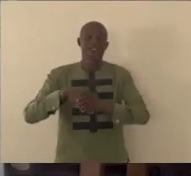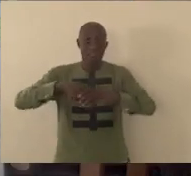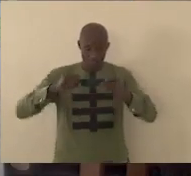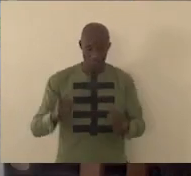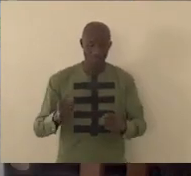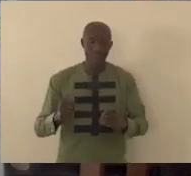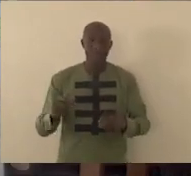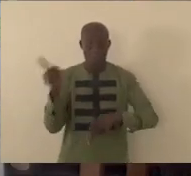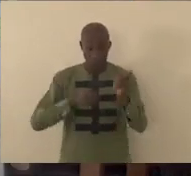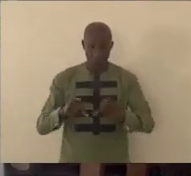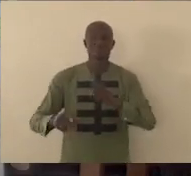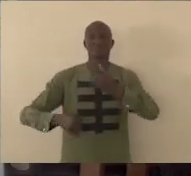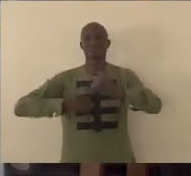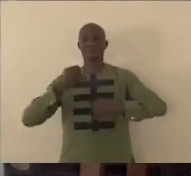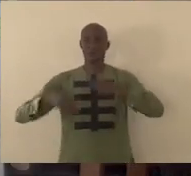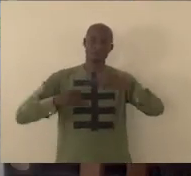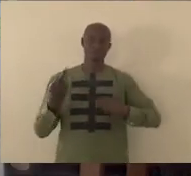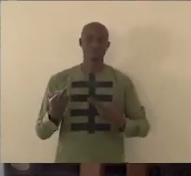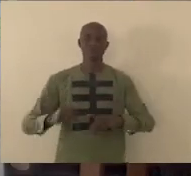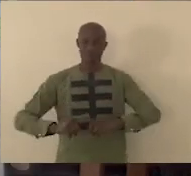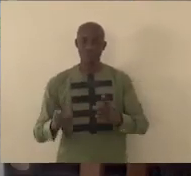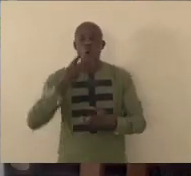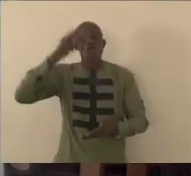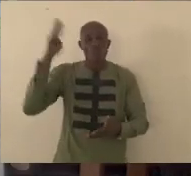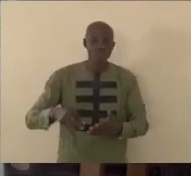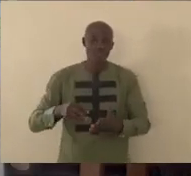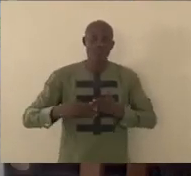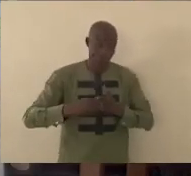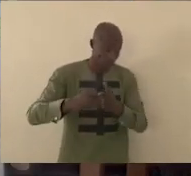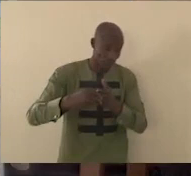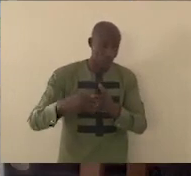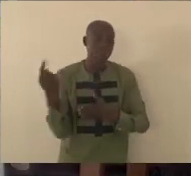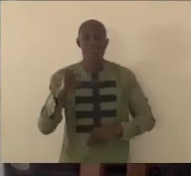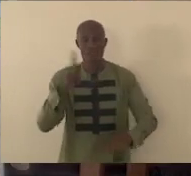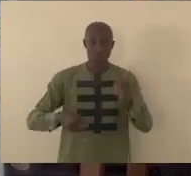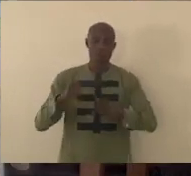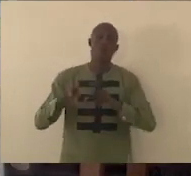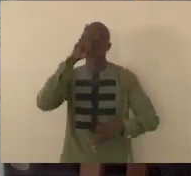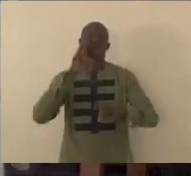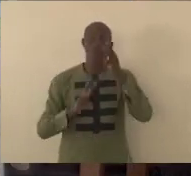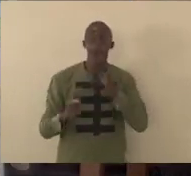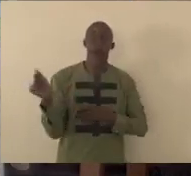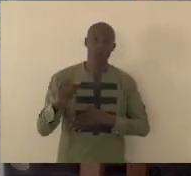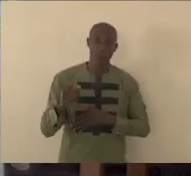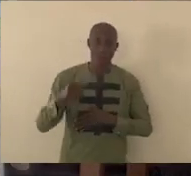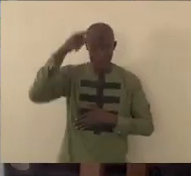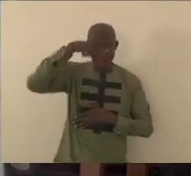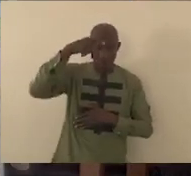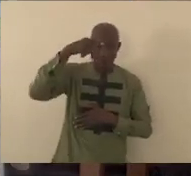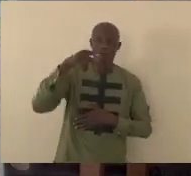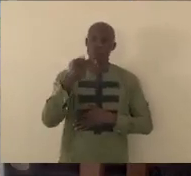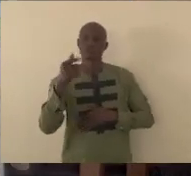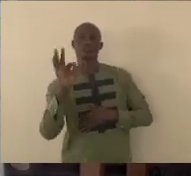when the righteous are in power, the people rejoice, but when the wicked rule, the people groan. Yes,